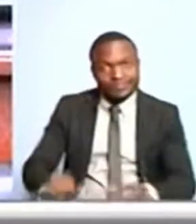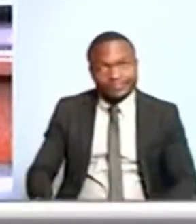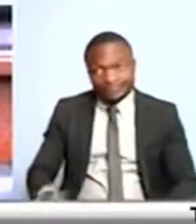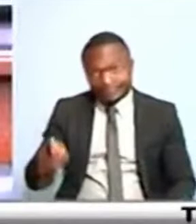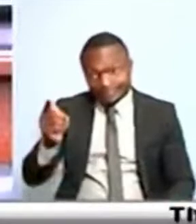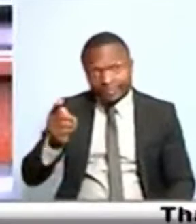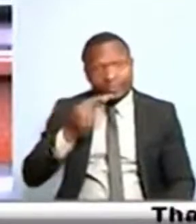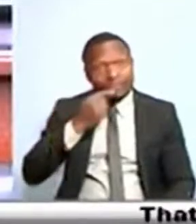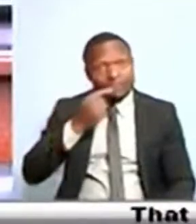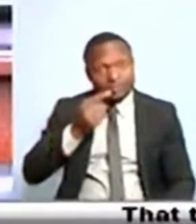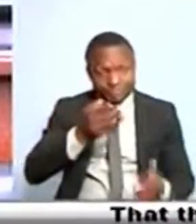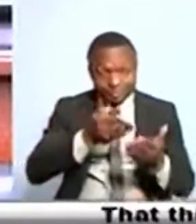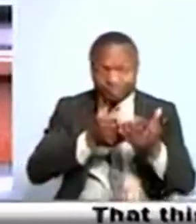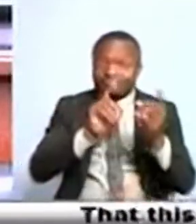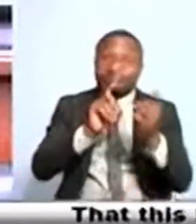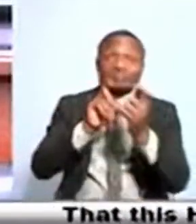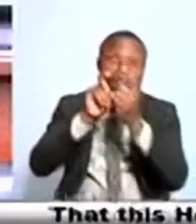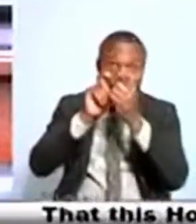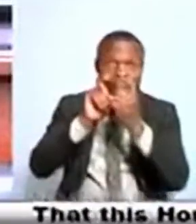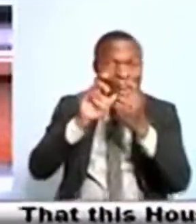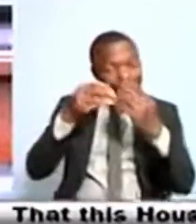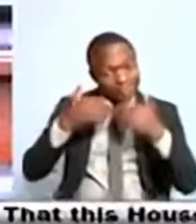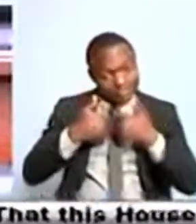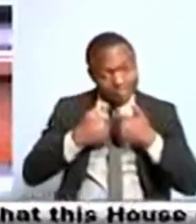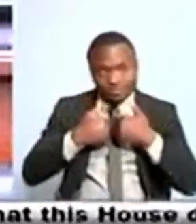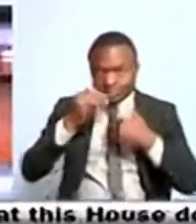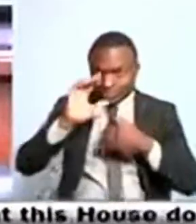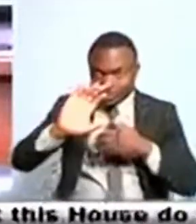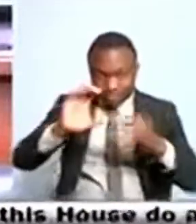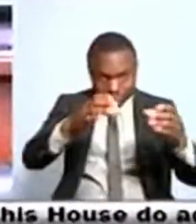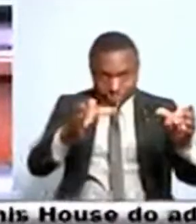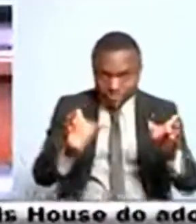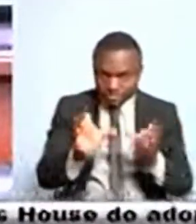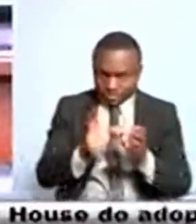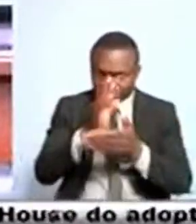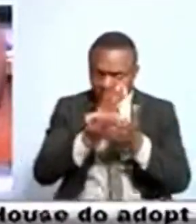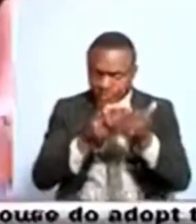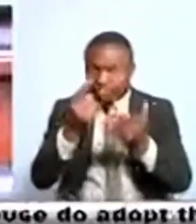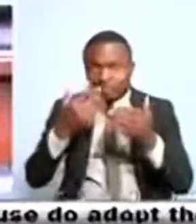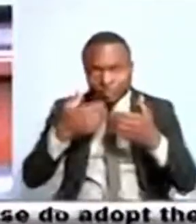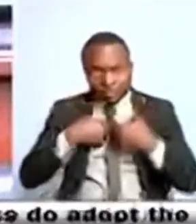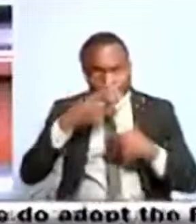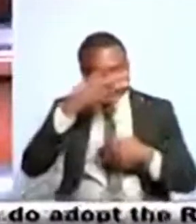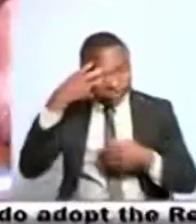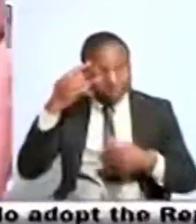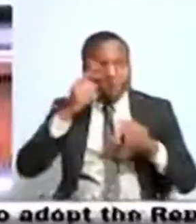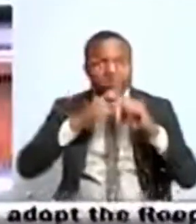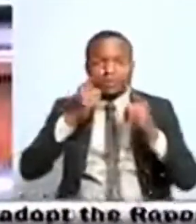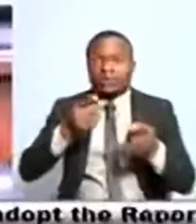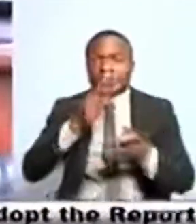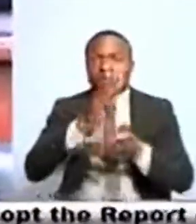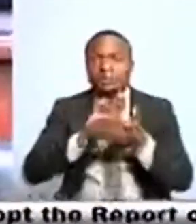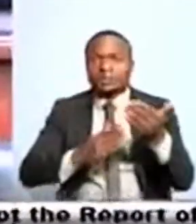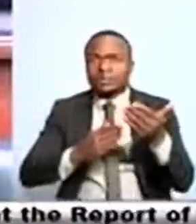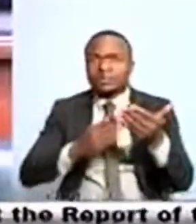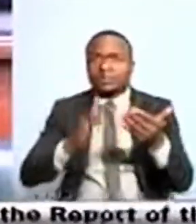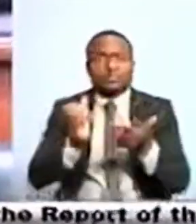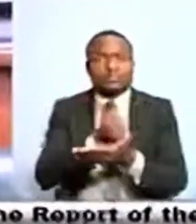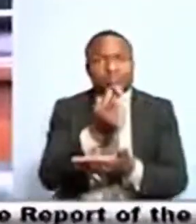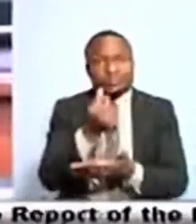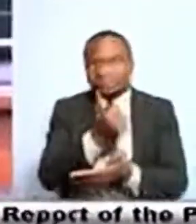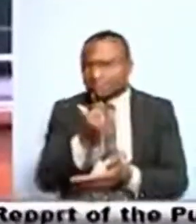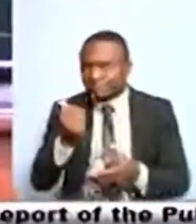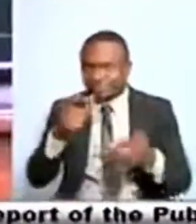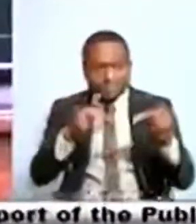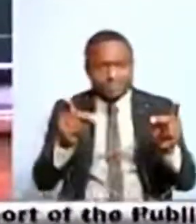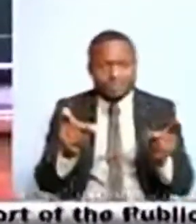this is a challenge that we had. Like, for example, in my constituency, someone will have an NRC, but someone is getting the money elsewhere. We had families